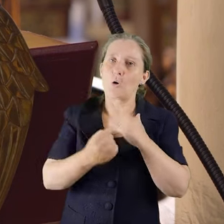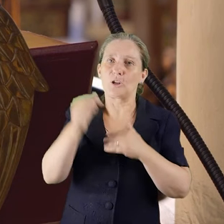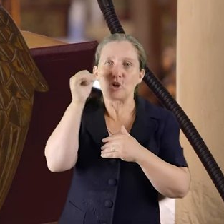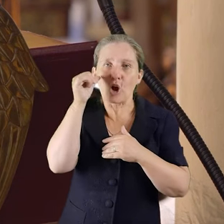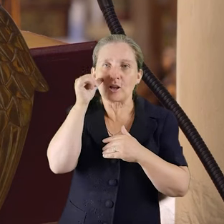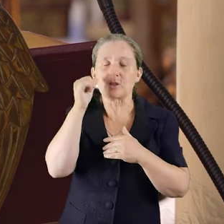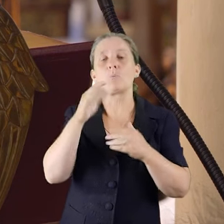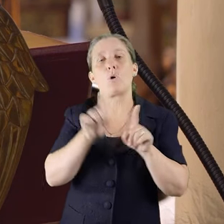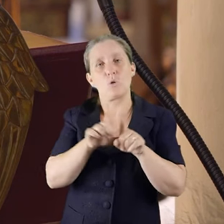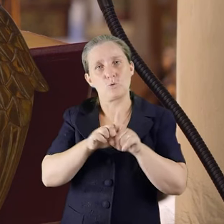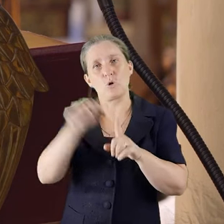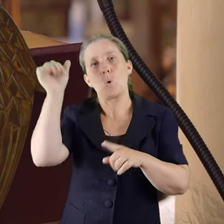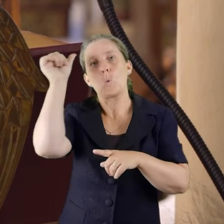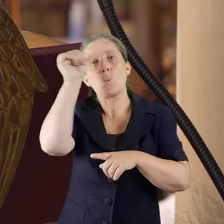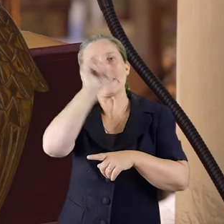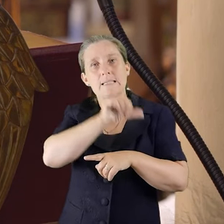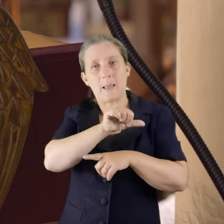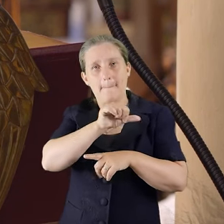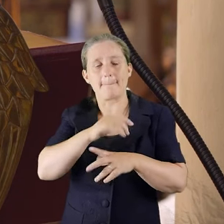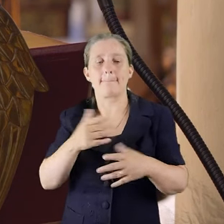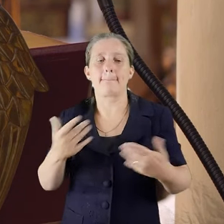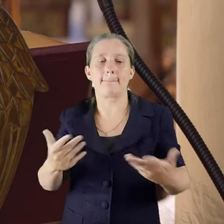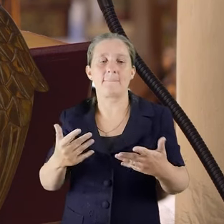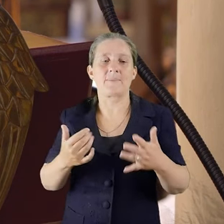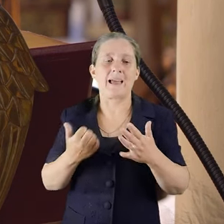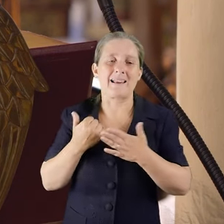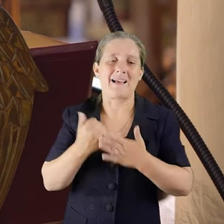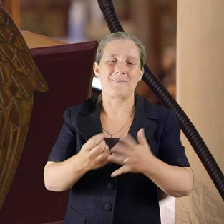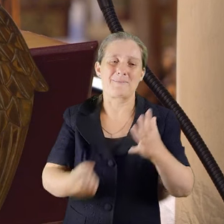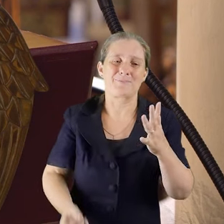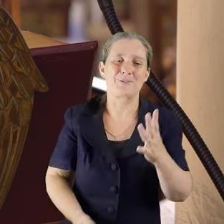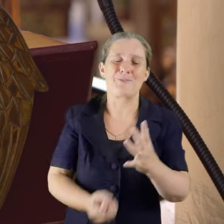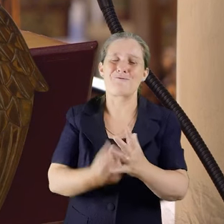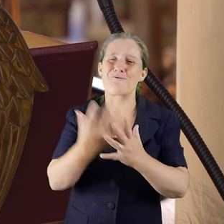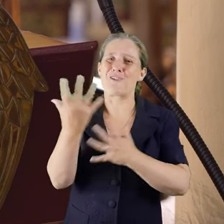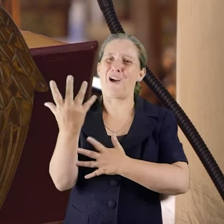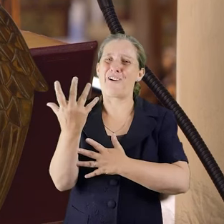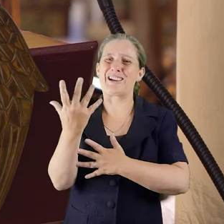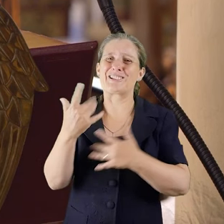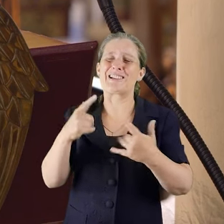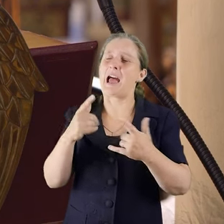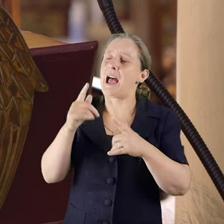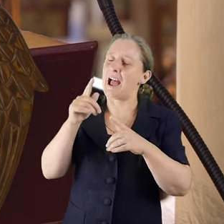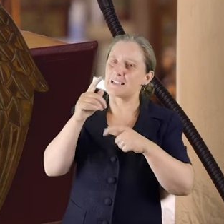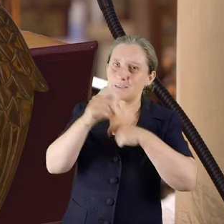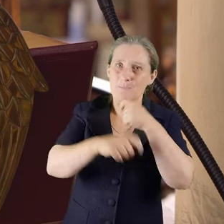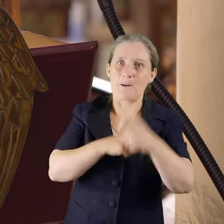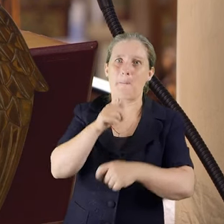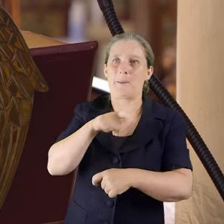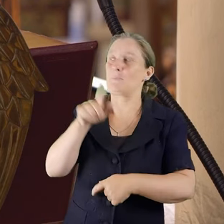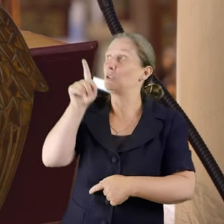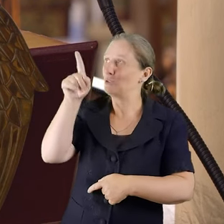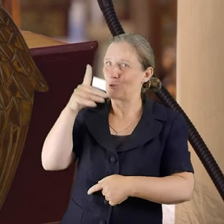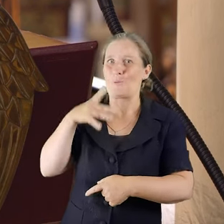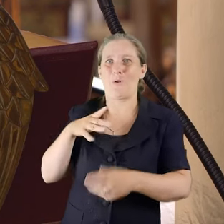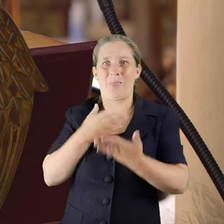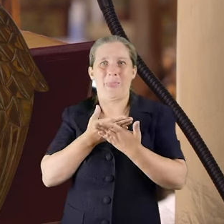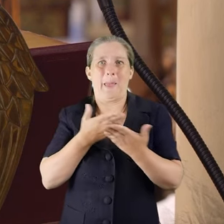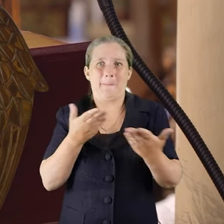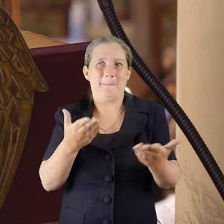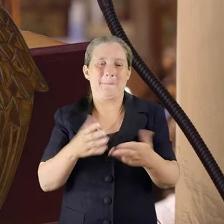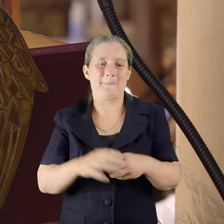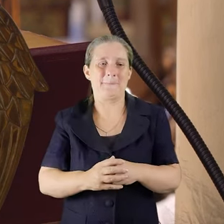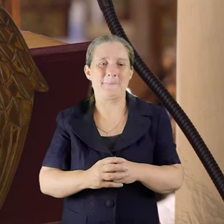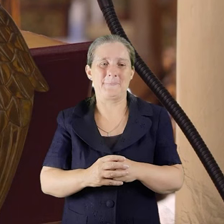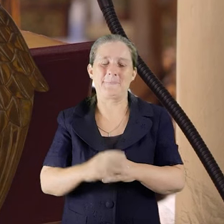knowledge, but wisdom. And may you enable them to flourish and become the people you long for them to be.